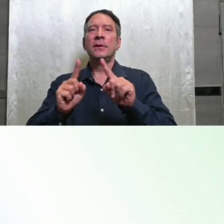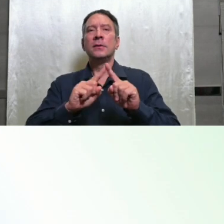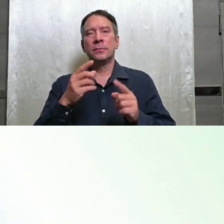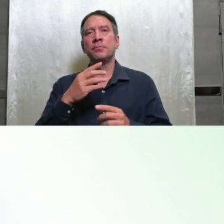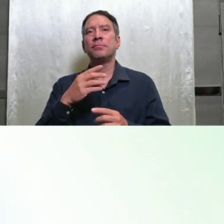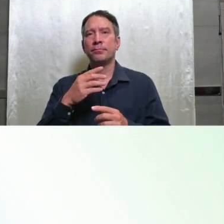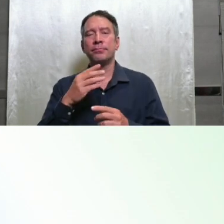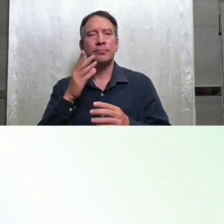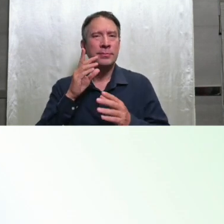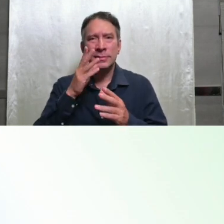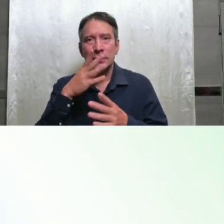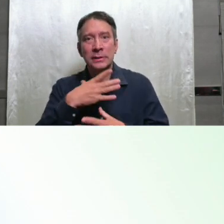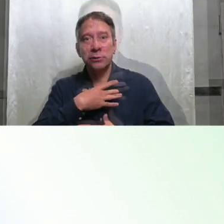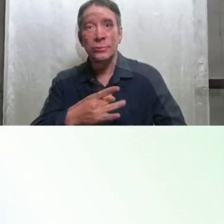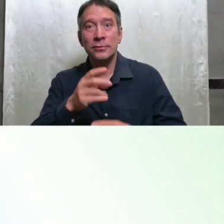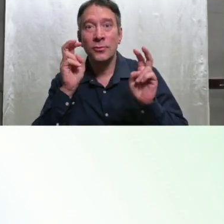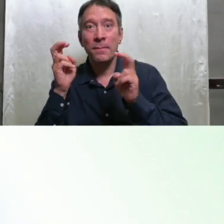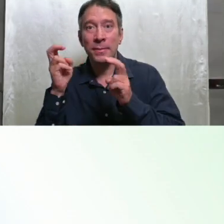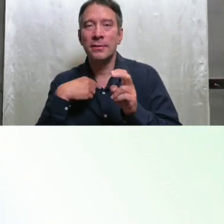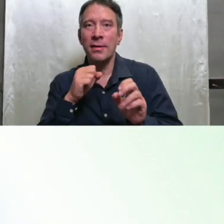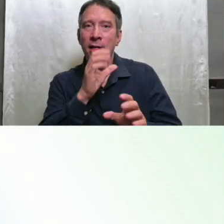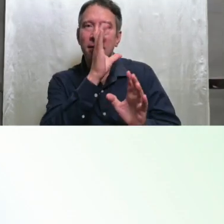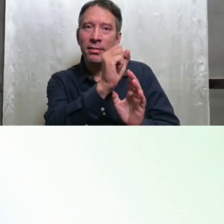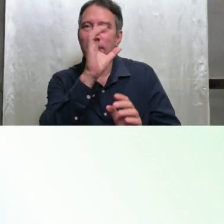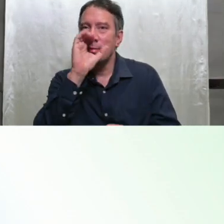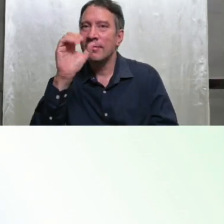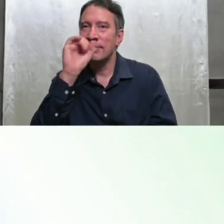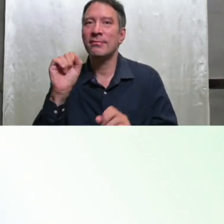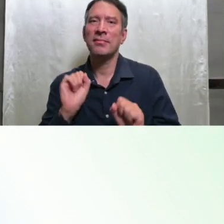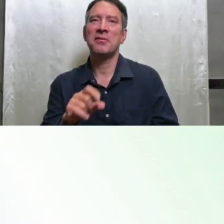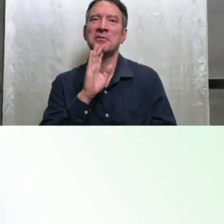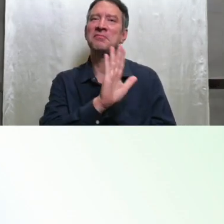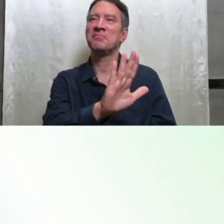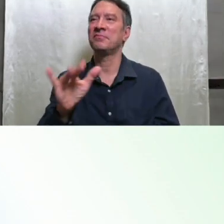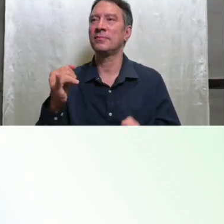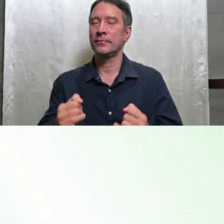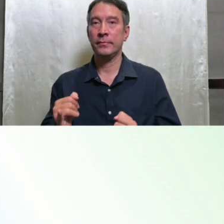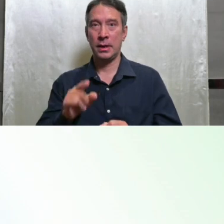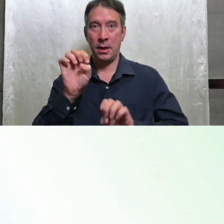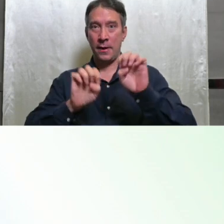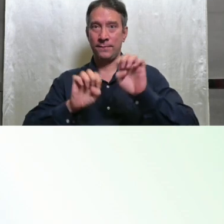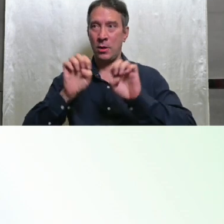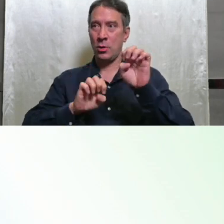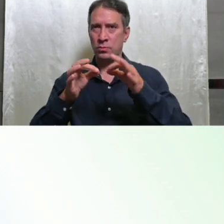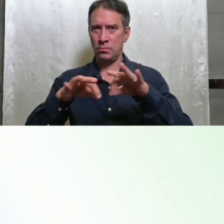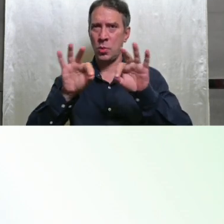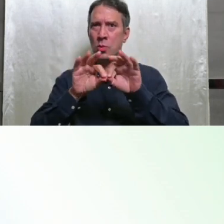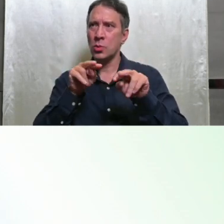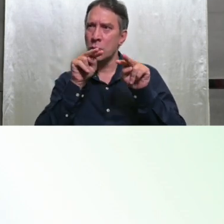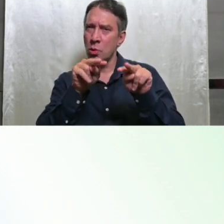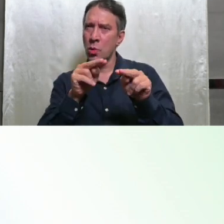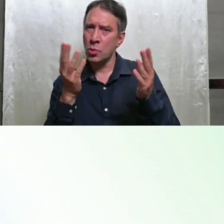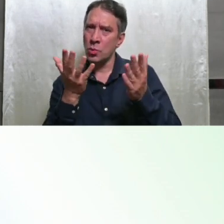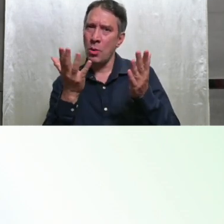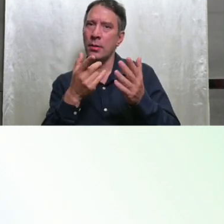management system, as well as diagnostic assessments, AI-based content recommendation engine, and real-time